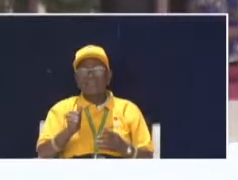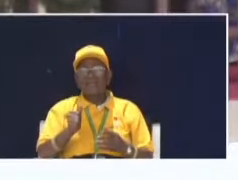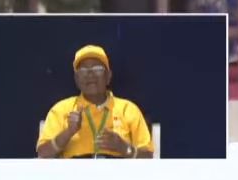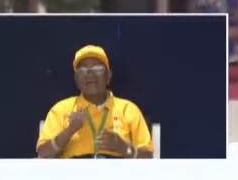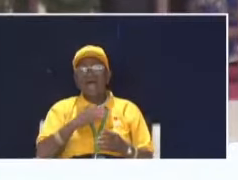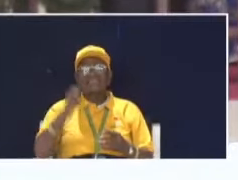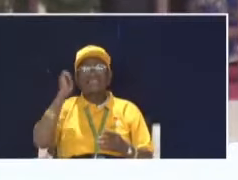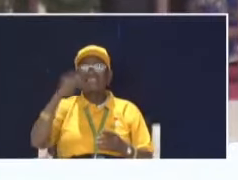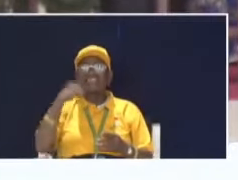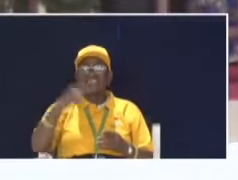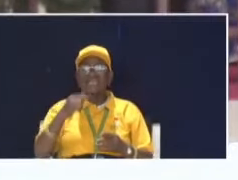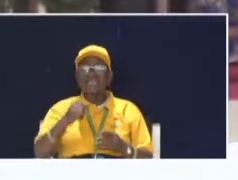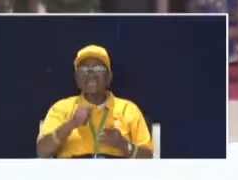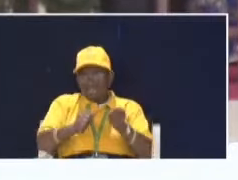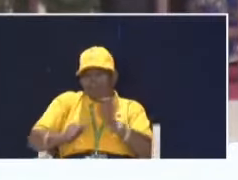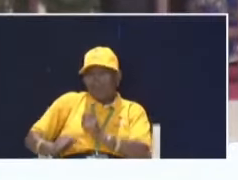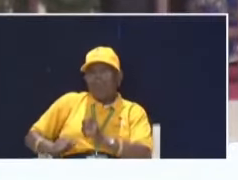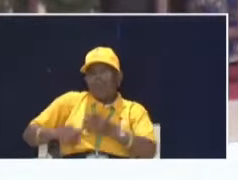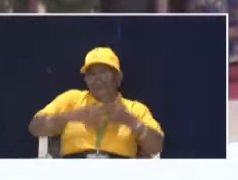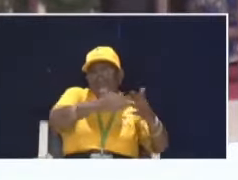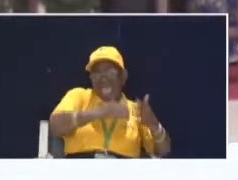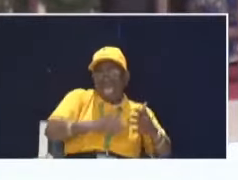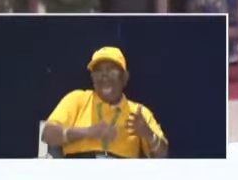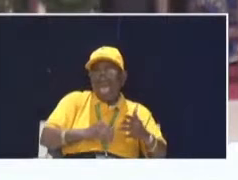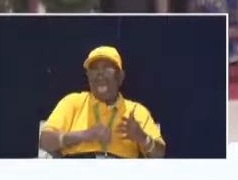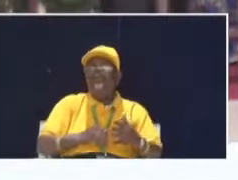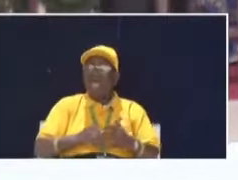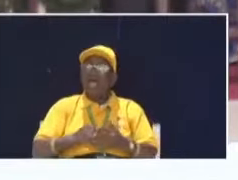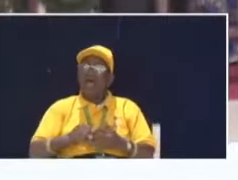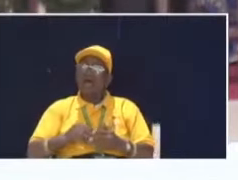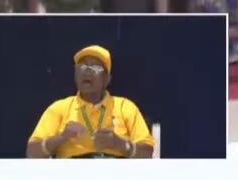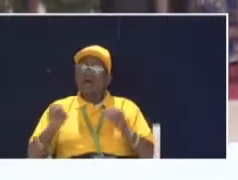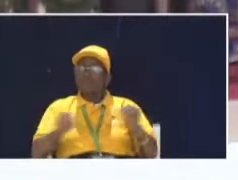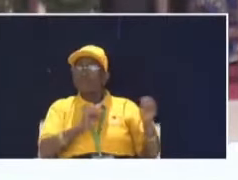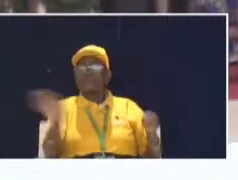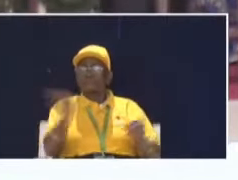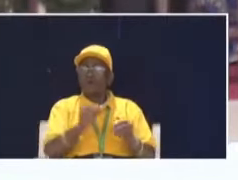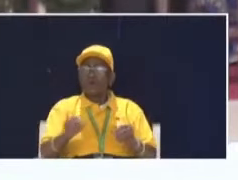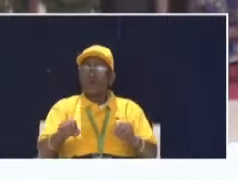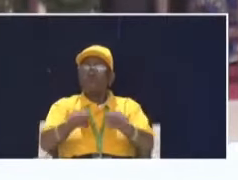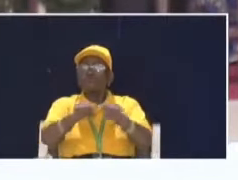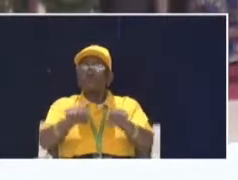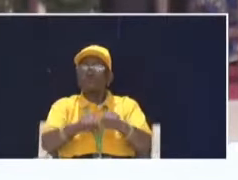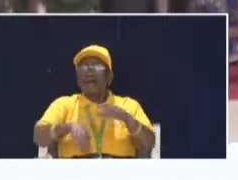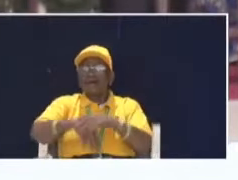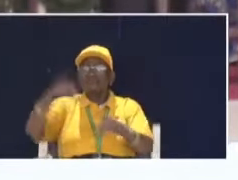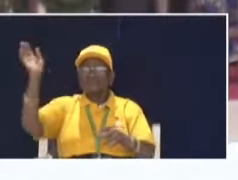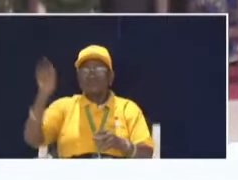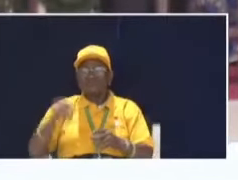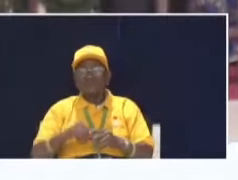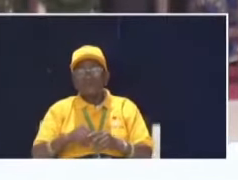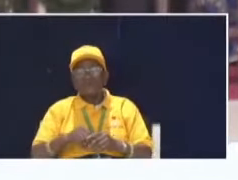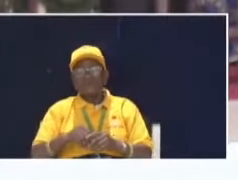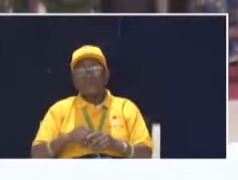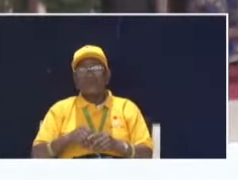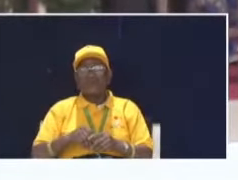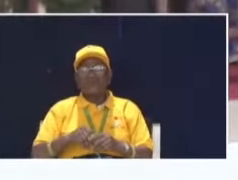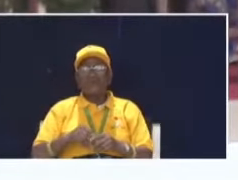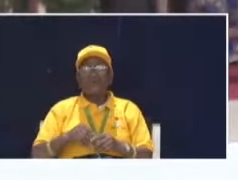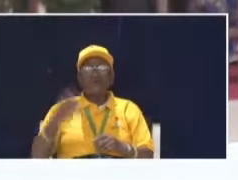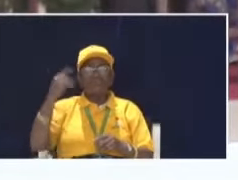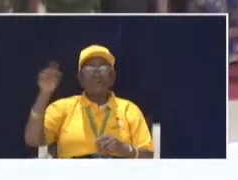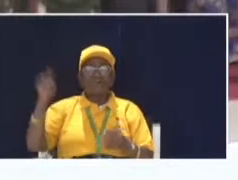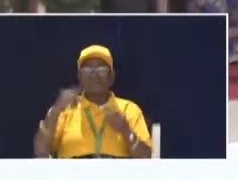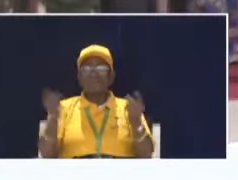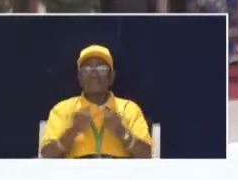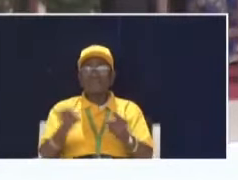And he said, draw not nigh hither. Put off thy shoes from off thy feet, for the